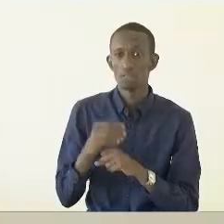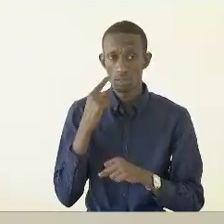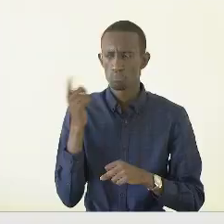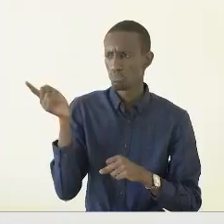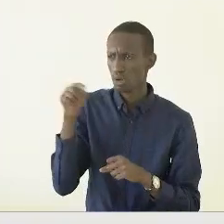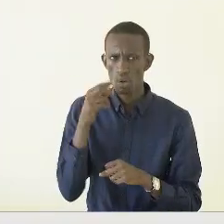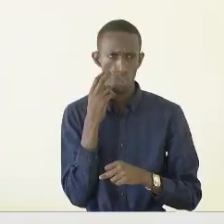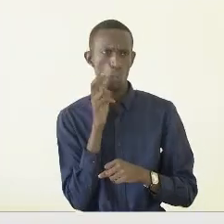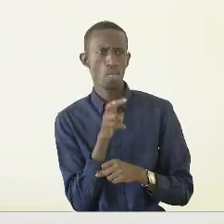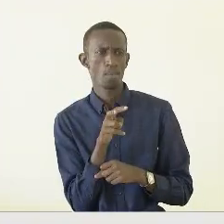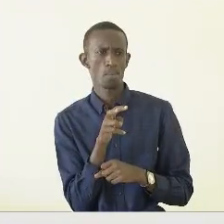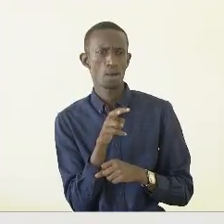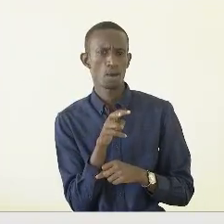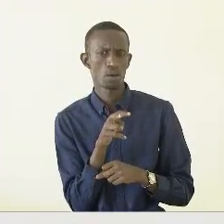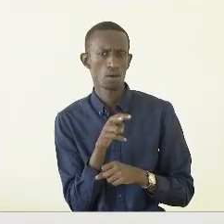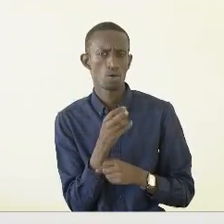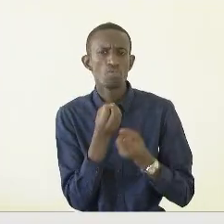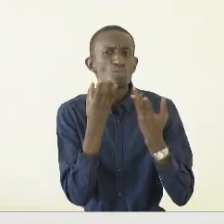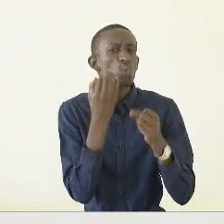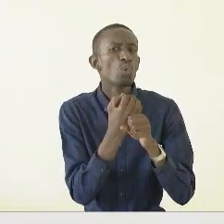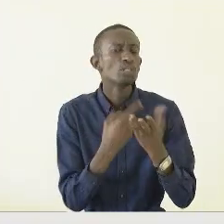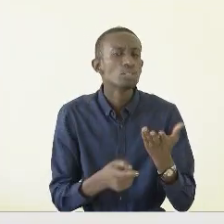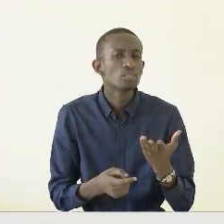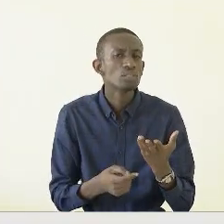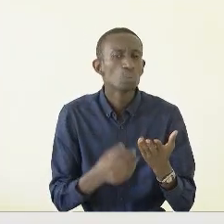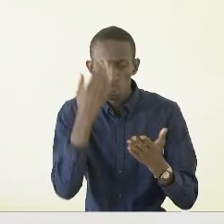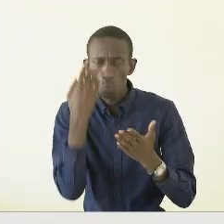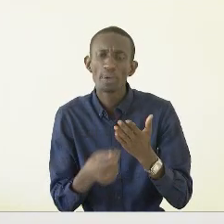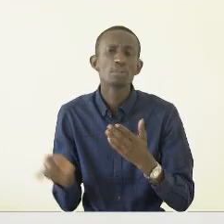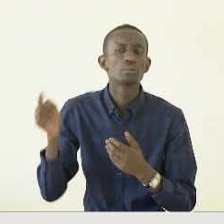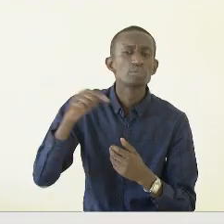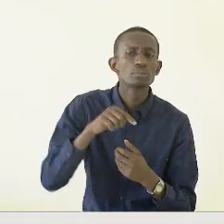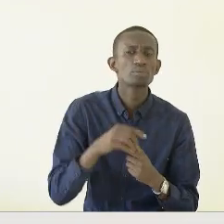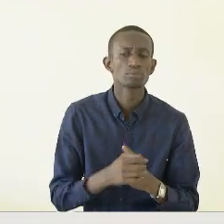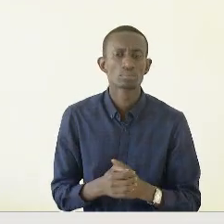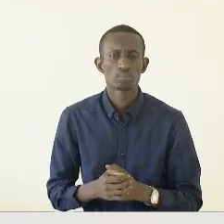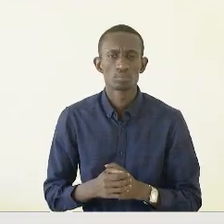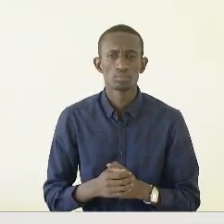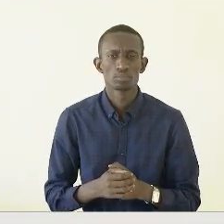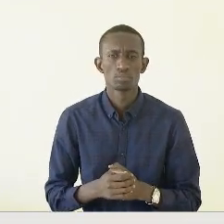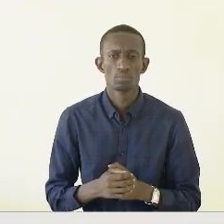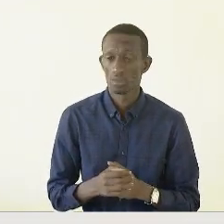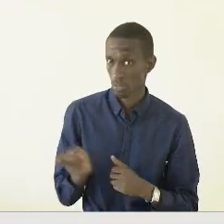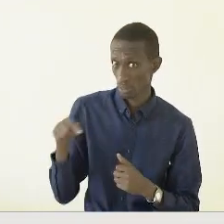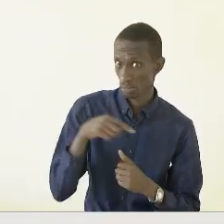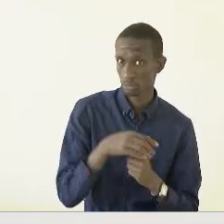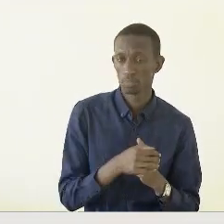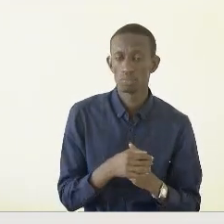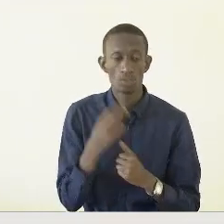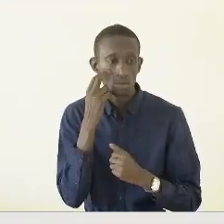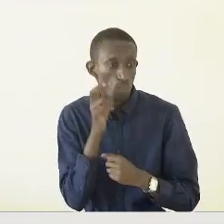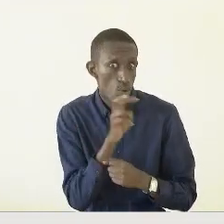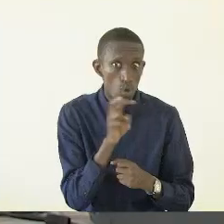to the flower to do what? Students, why do those pollinators come to the flower? They come